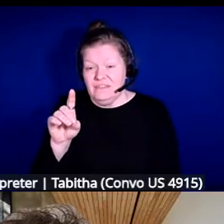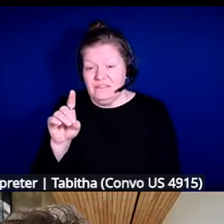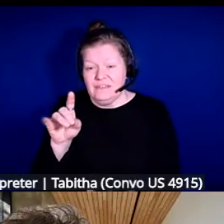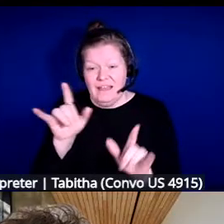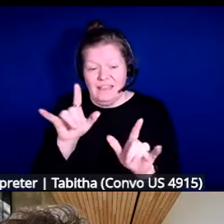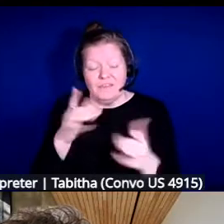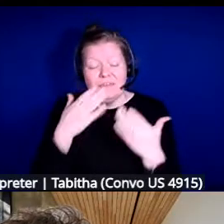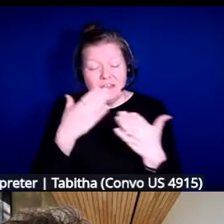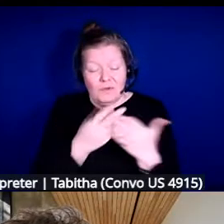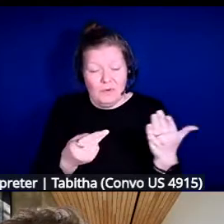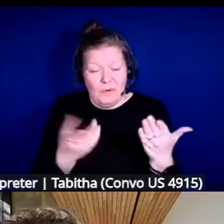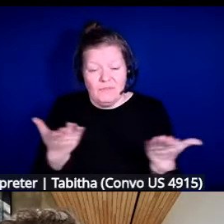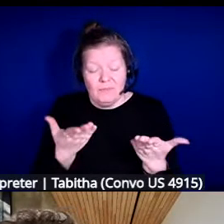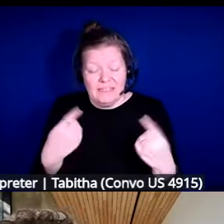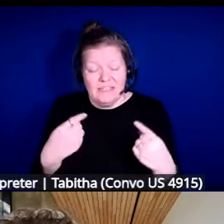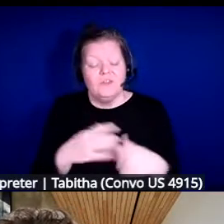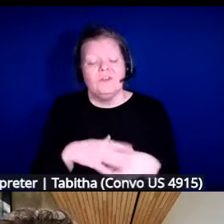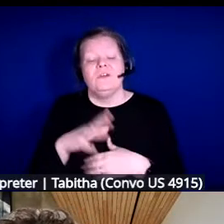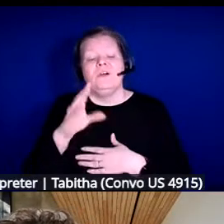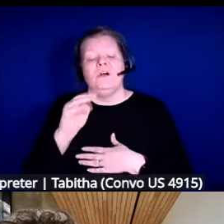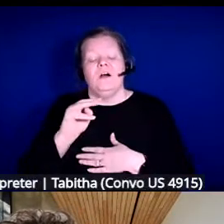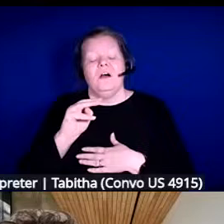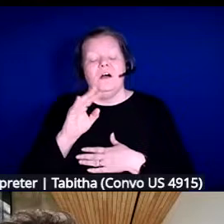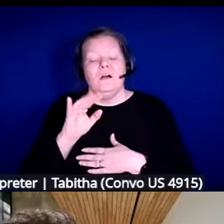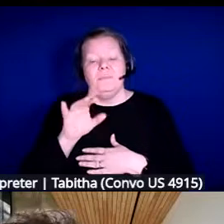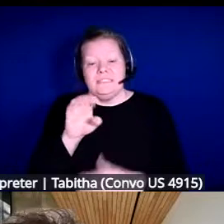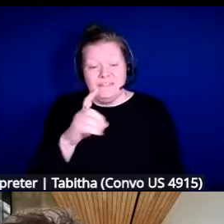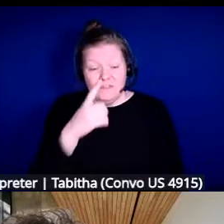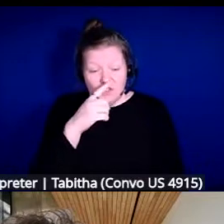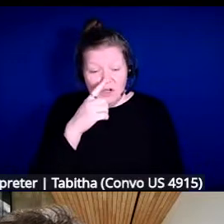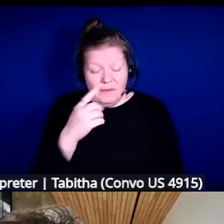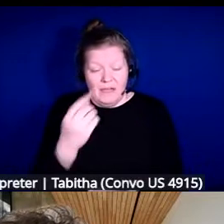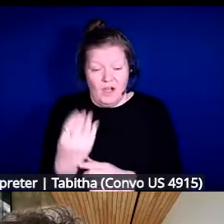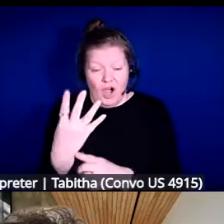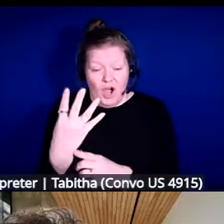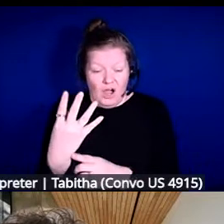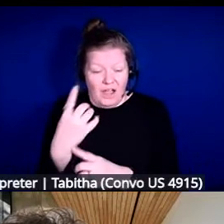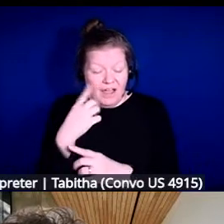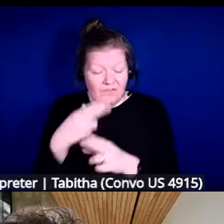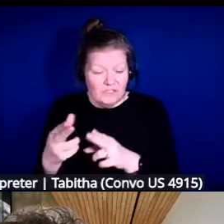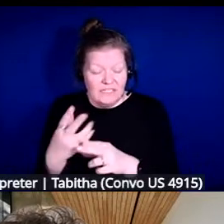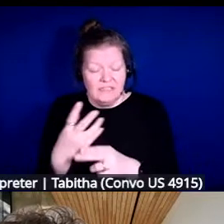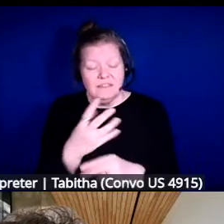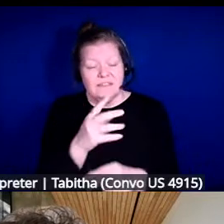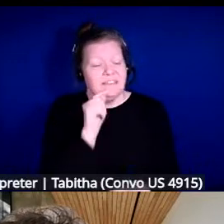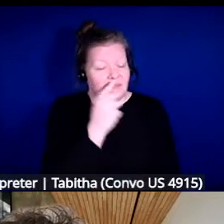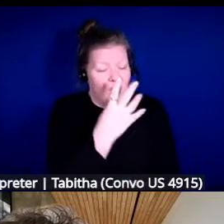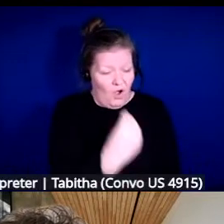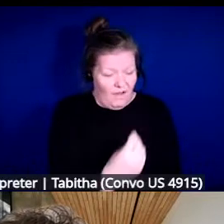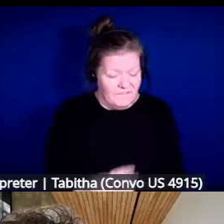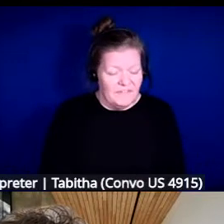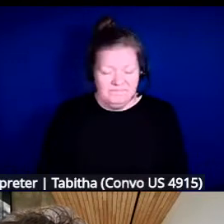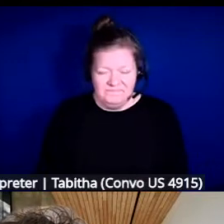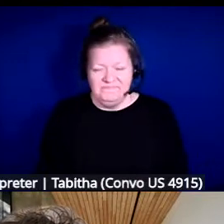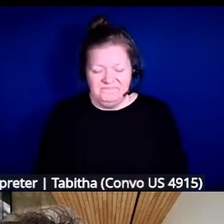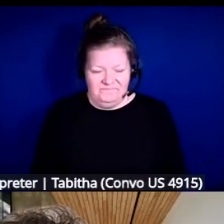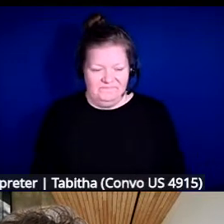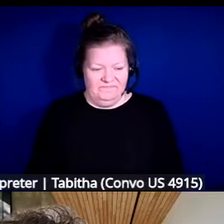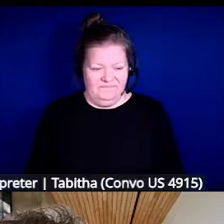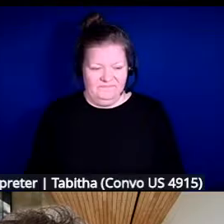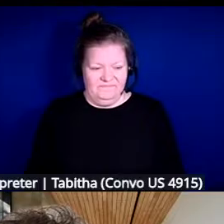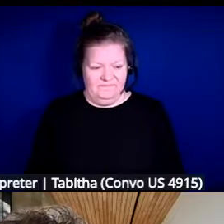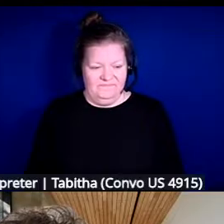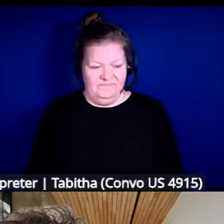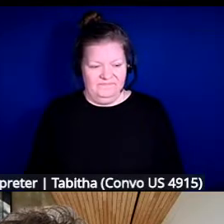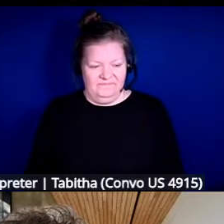guys. Thank you both for being here. Uh, David, if you can turn your video on for a second. Tabitha, if you can turn your video off for a second, I'll put both of you on the